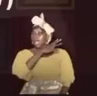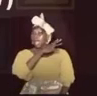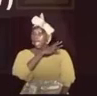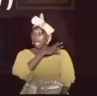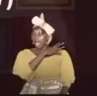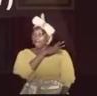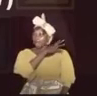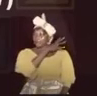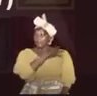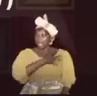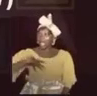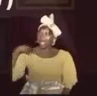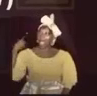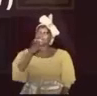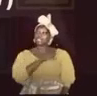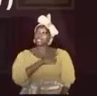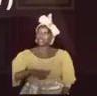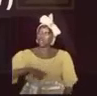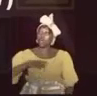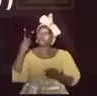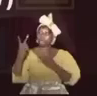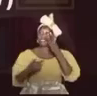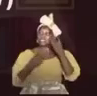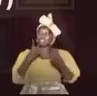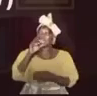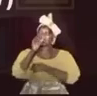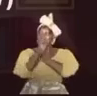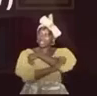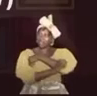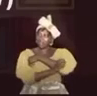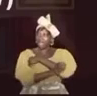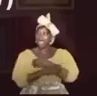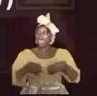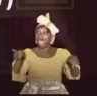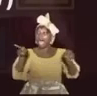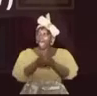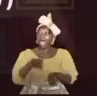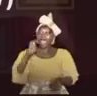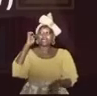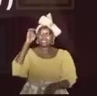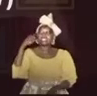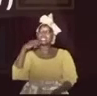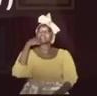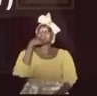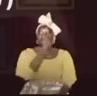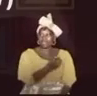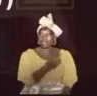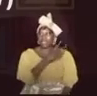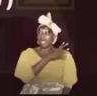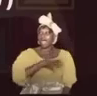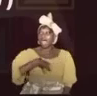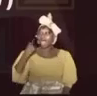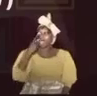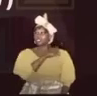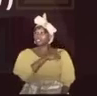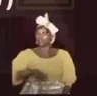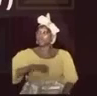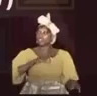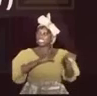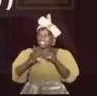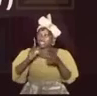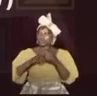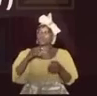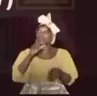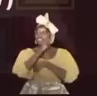Ready? One, two, read. And the Lord visited Sarah as he has said, and the